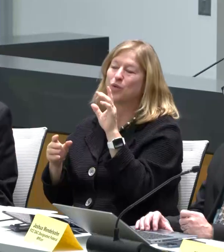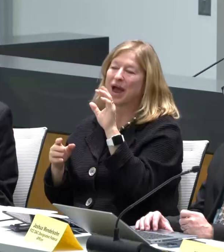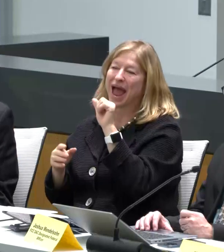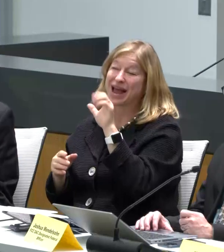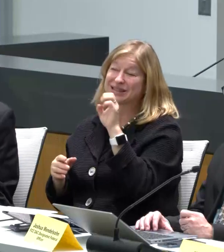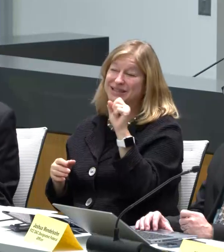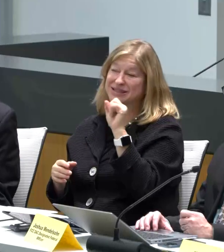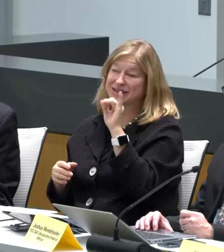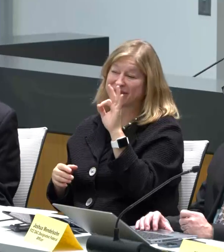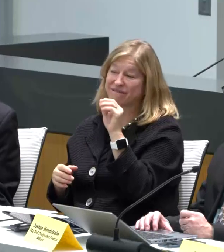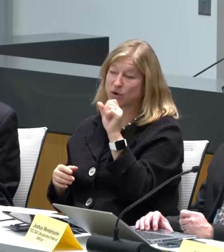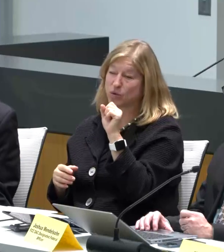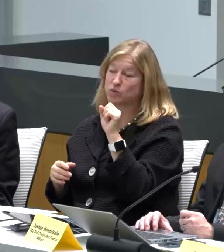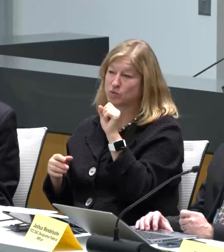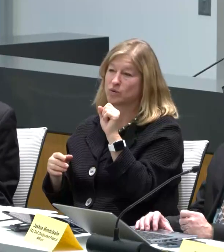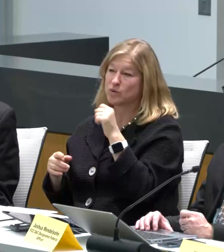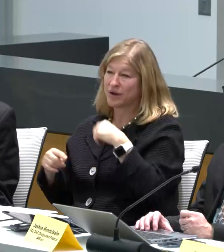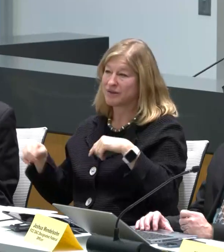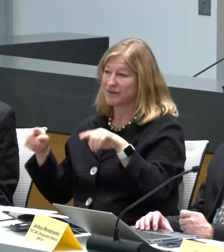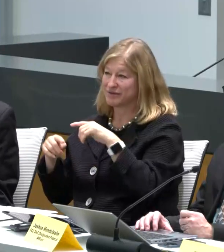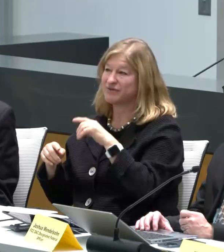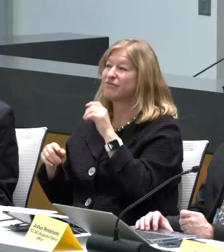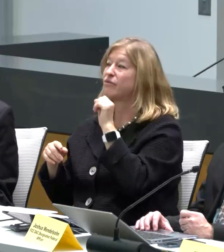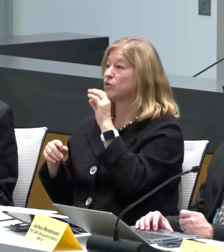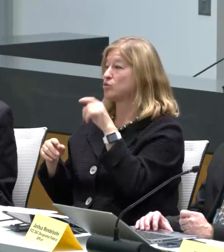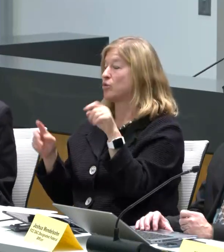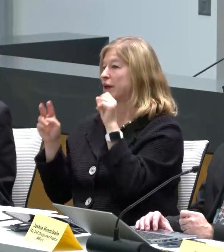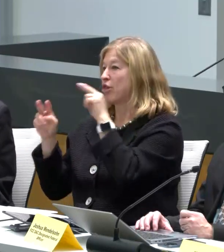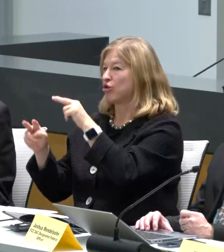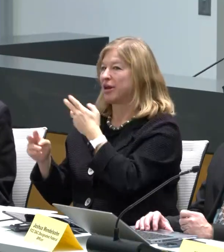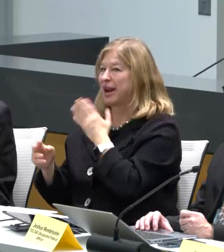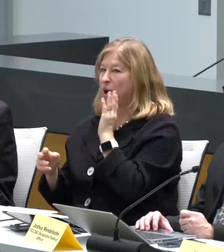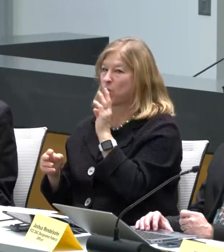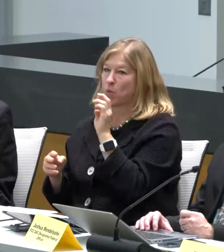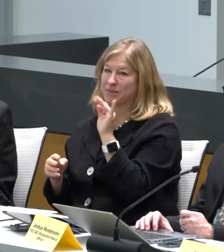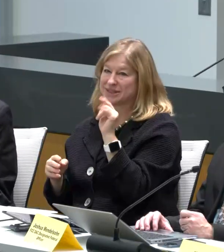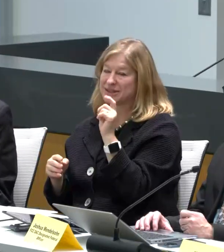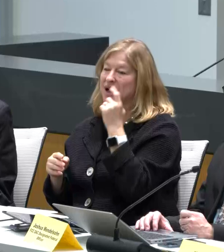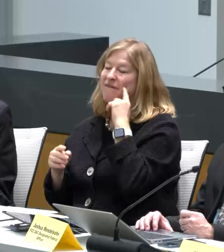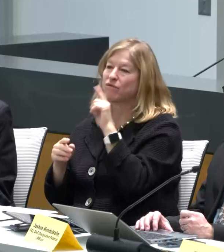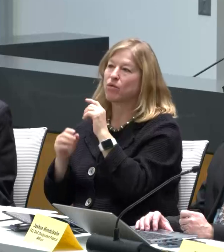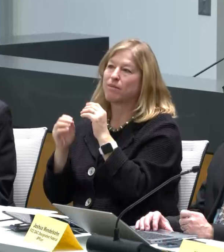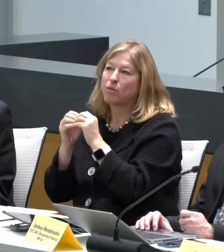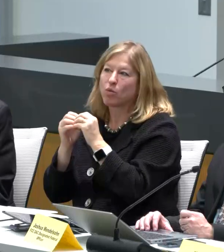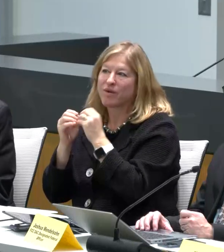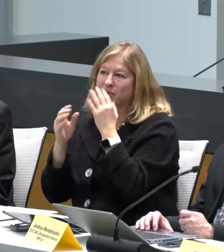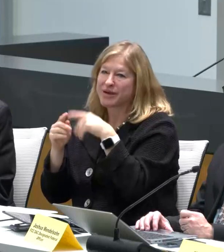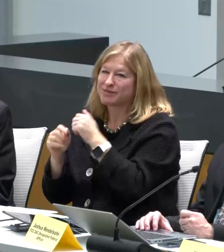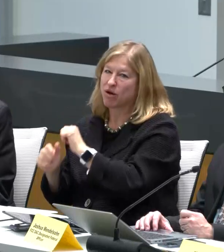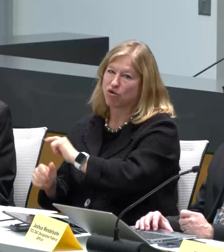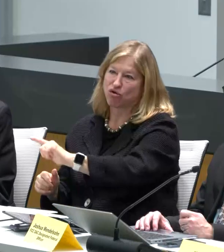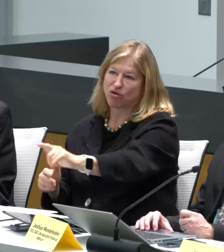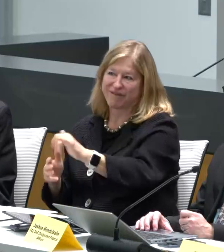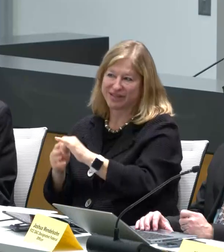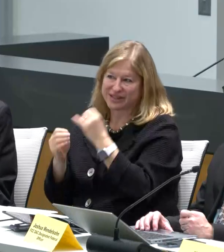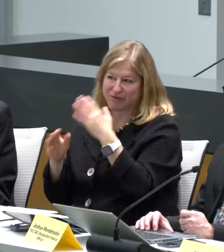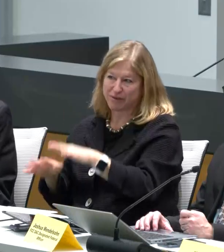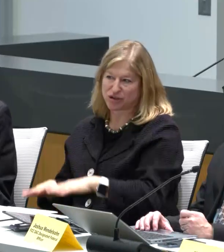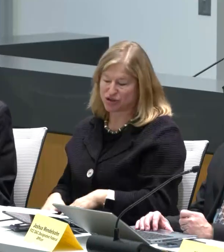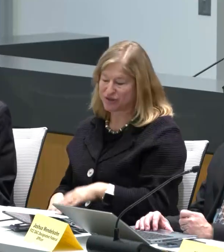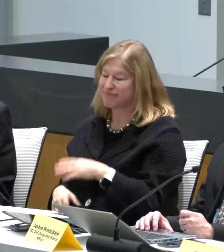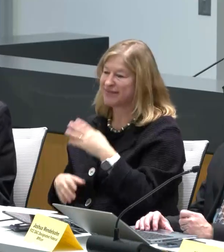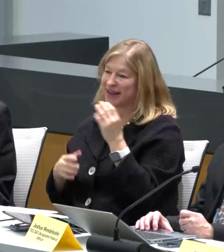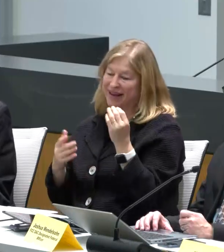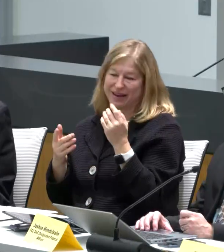lot of information. We do have access infos, so feel free to take a look at our website for further